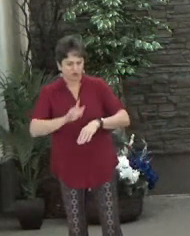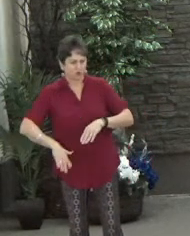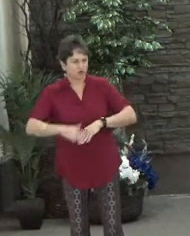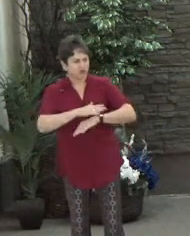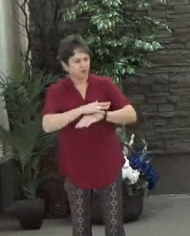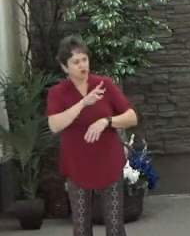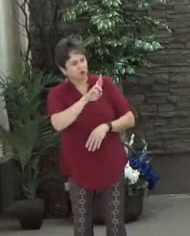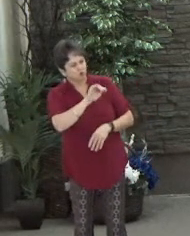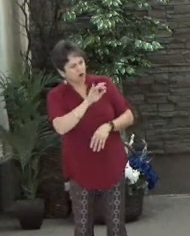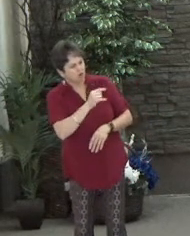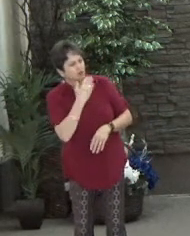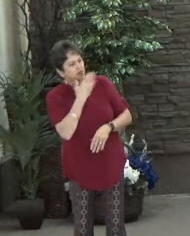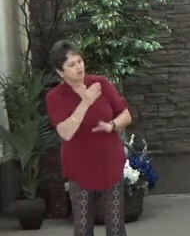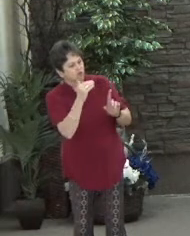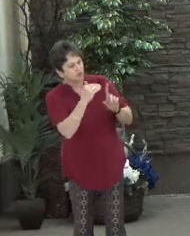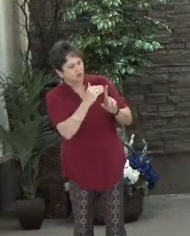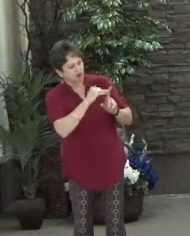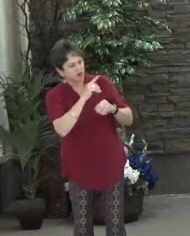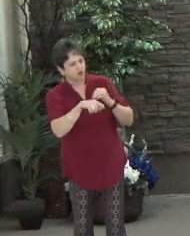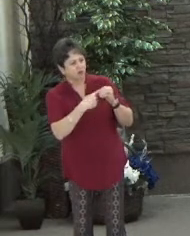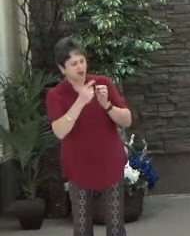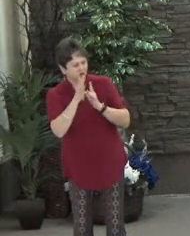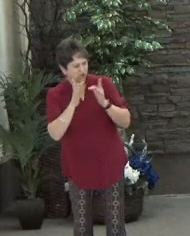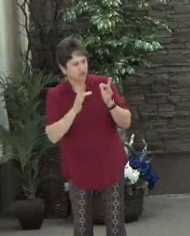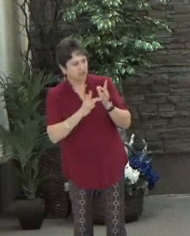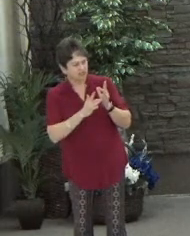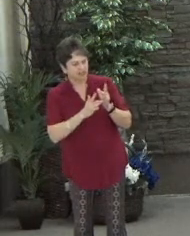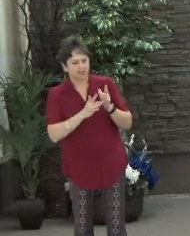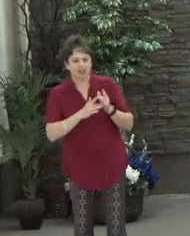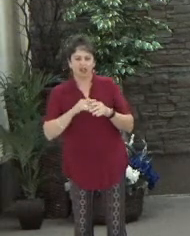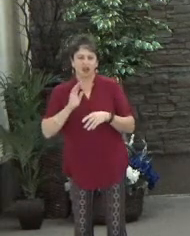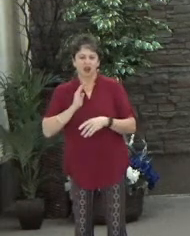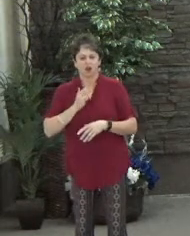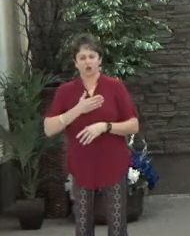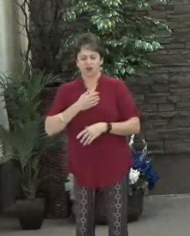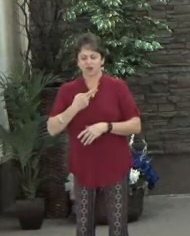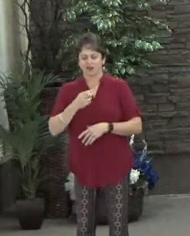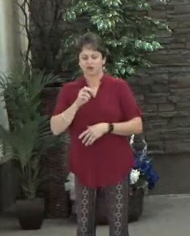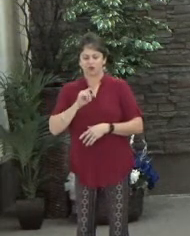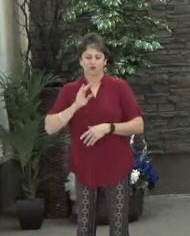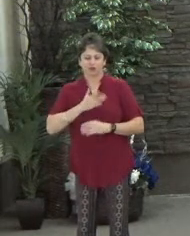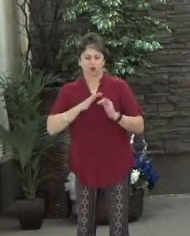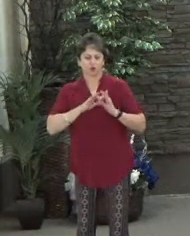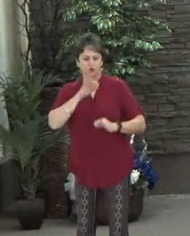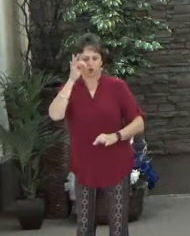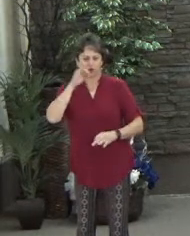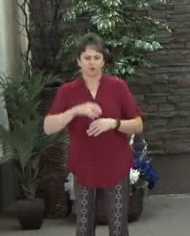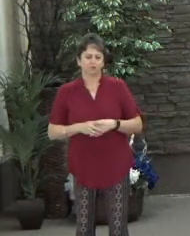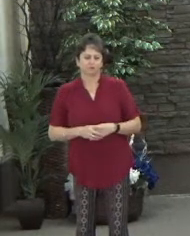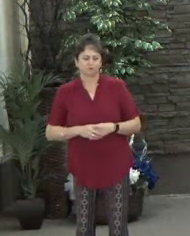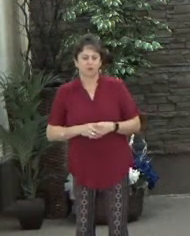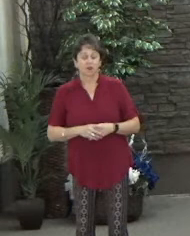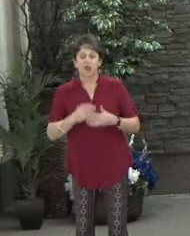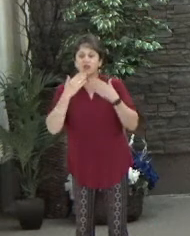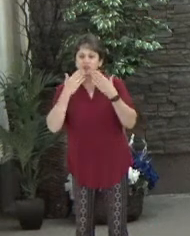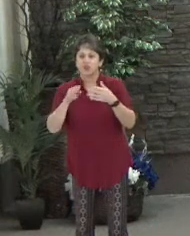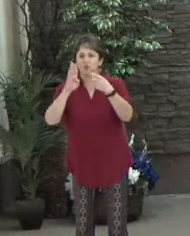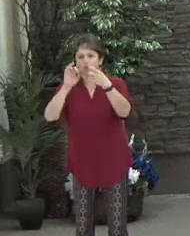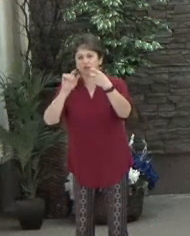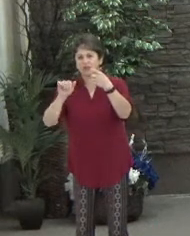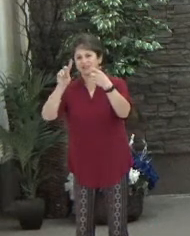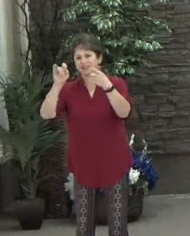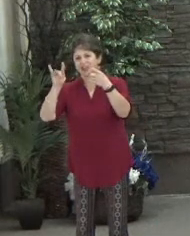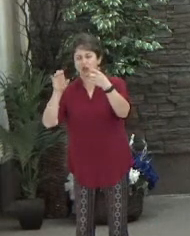Robert, thanks for the reminder of Jesus, the hero of our soul. I really appreciate that reminder. Thanks to Brittany and